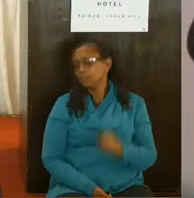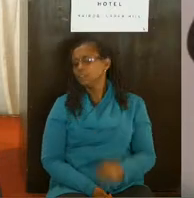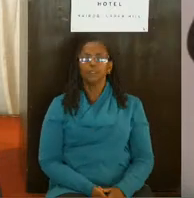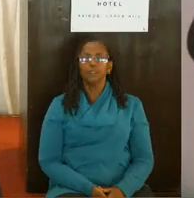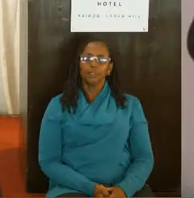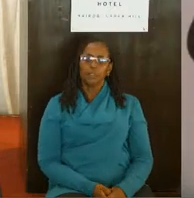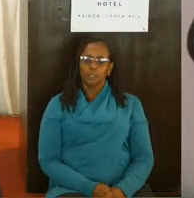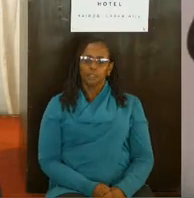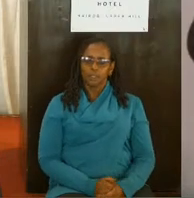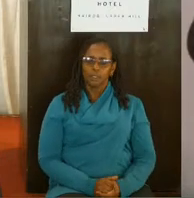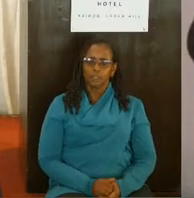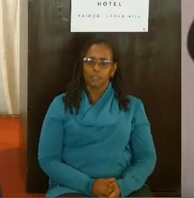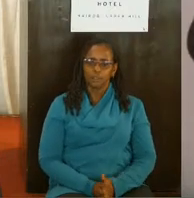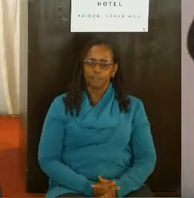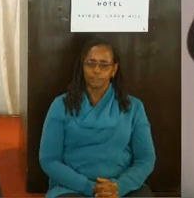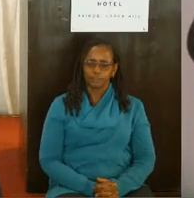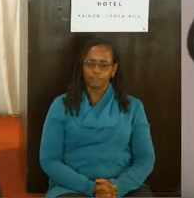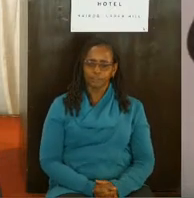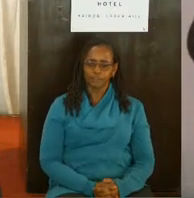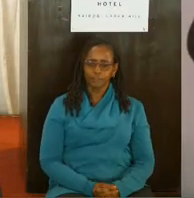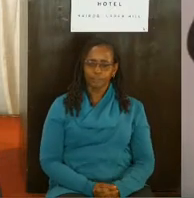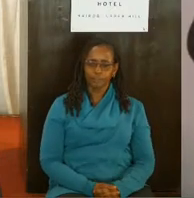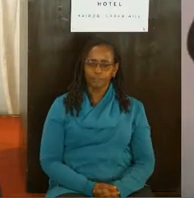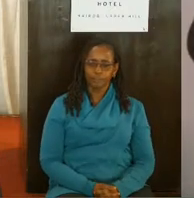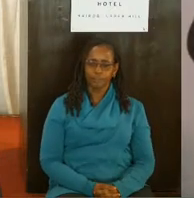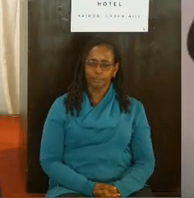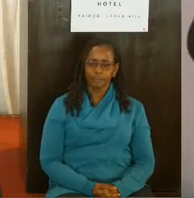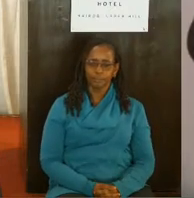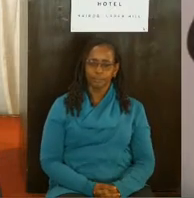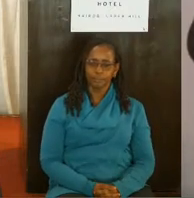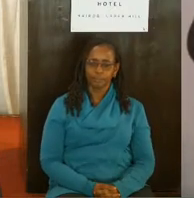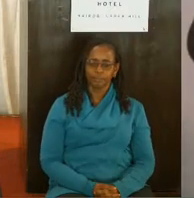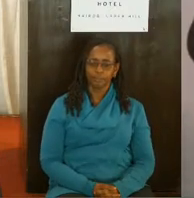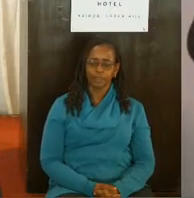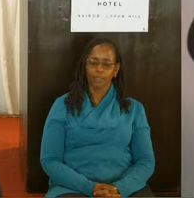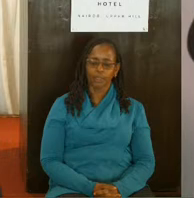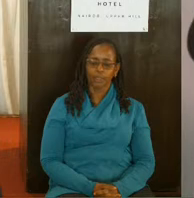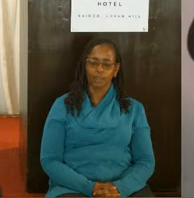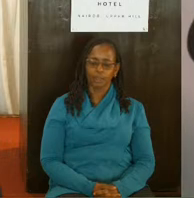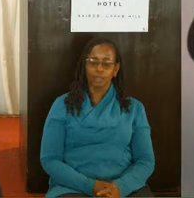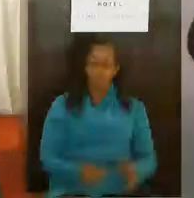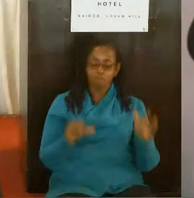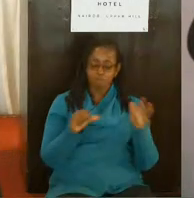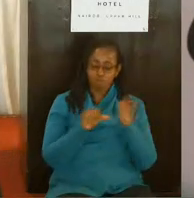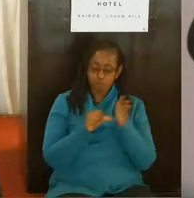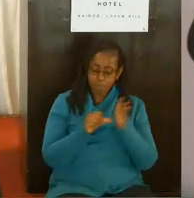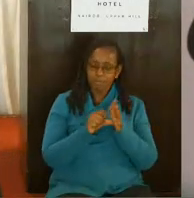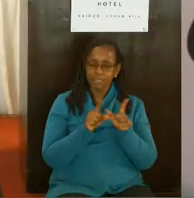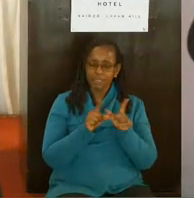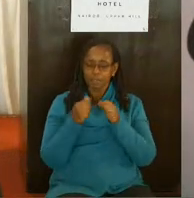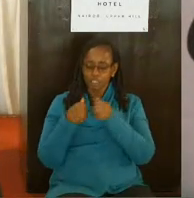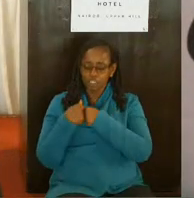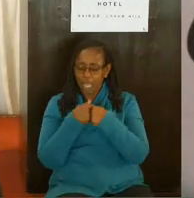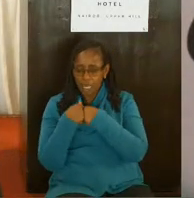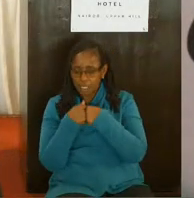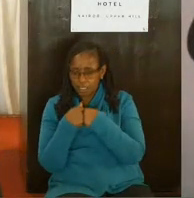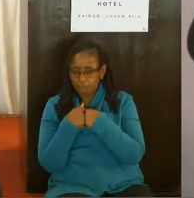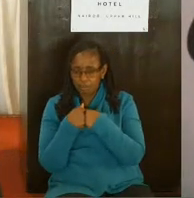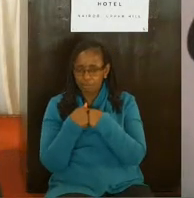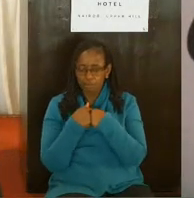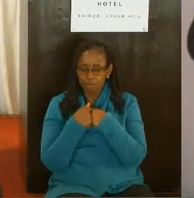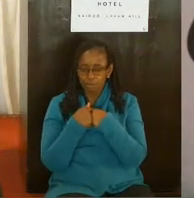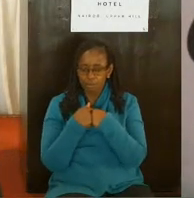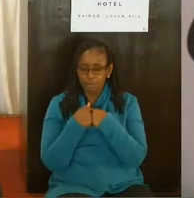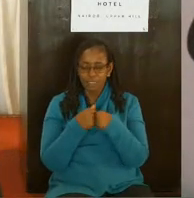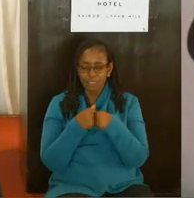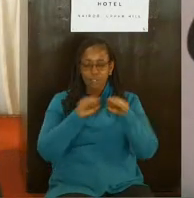that that um you know their problems and challenges is like you know there is a deficit